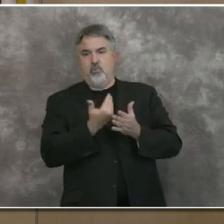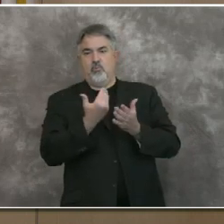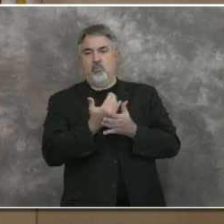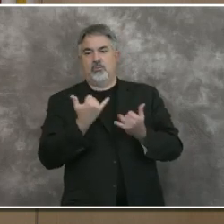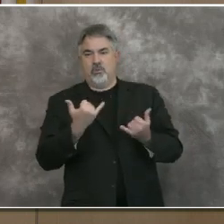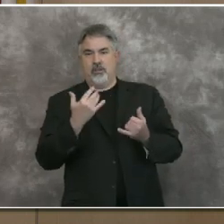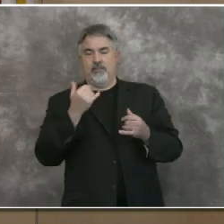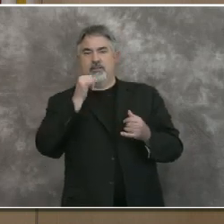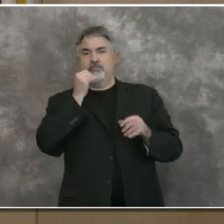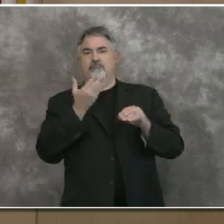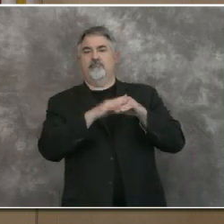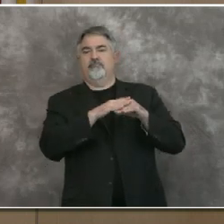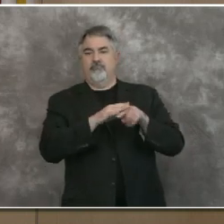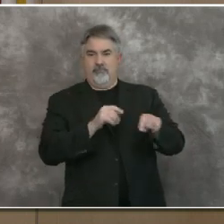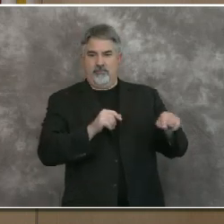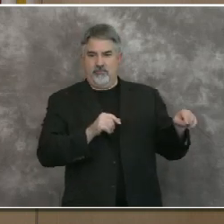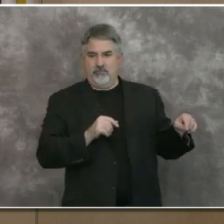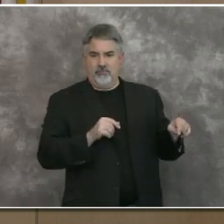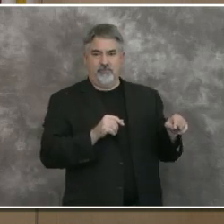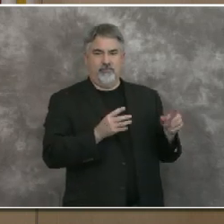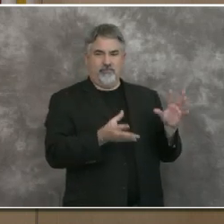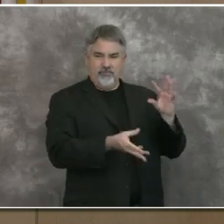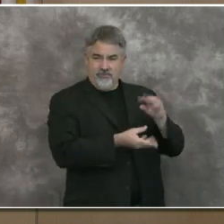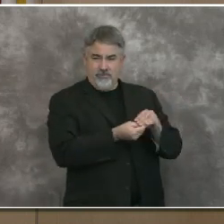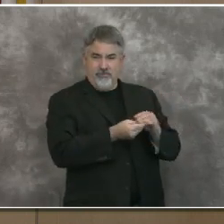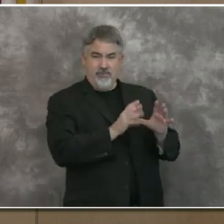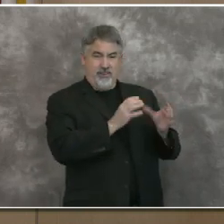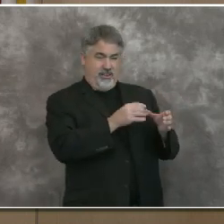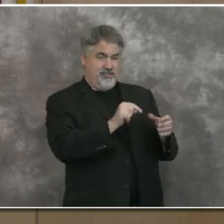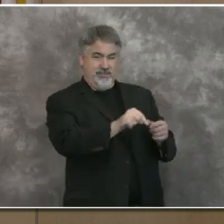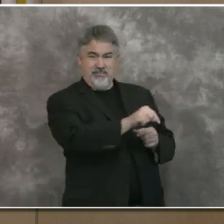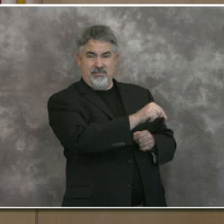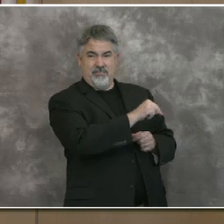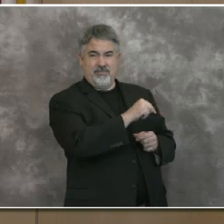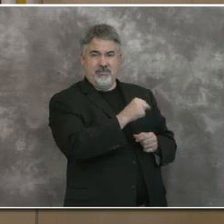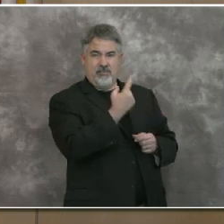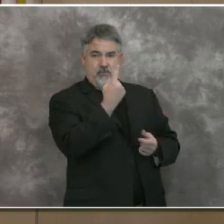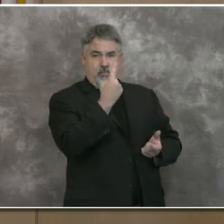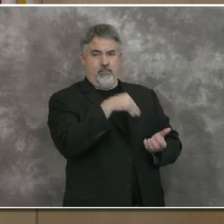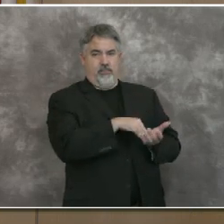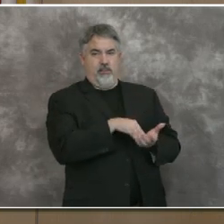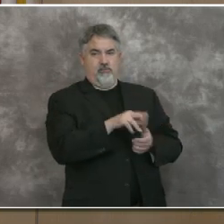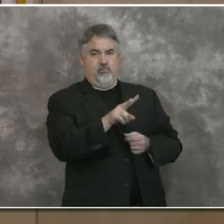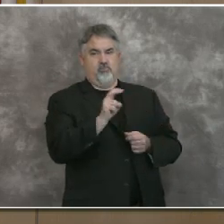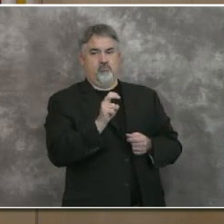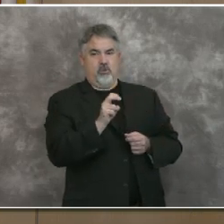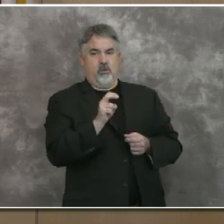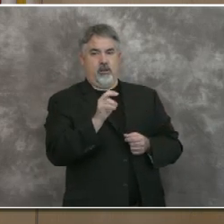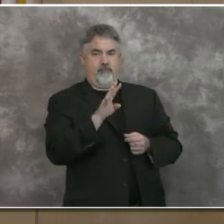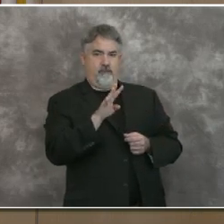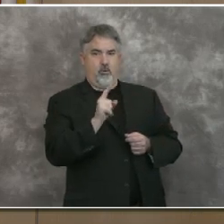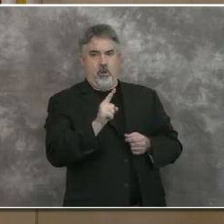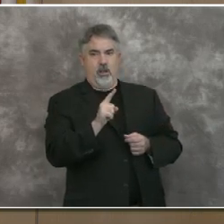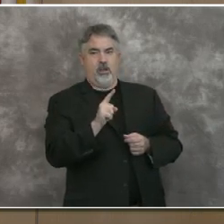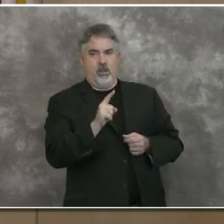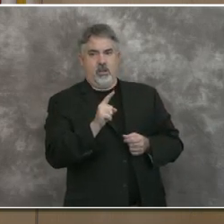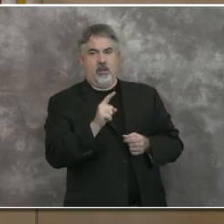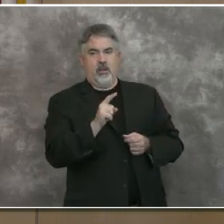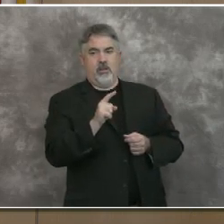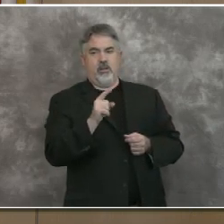yesterday, with a total number of congregate cases now at 1,241, which includes 93